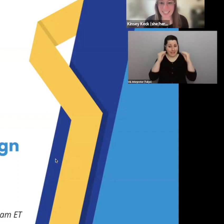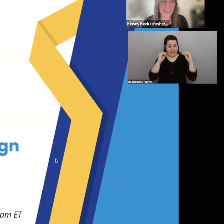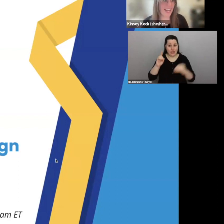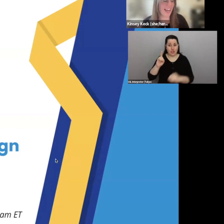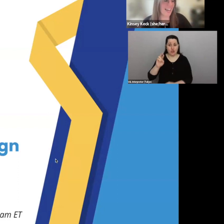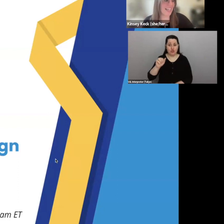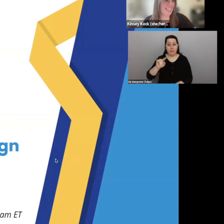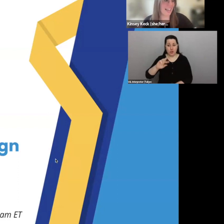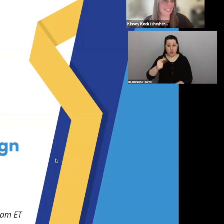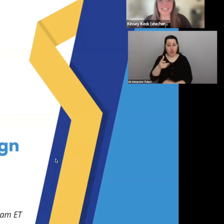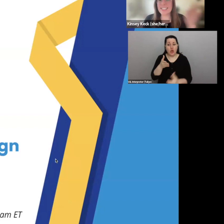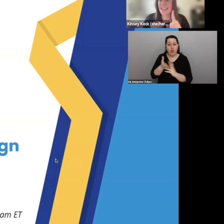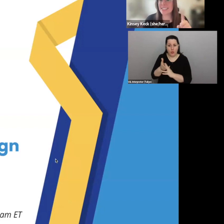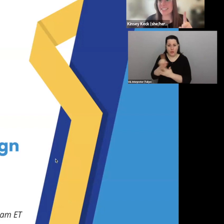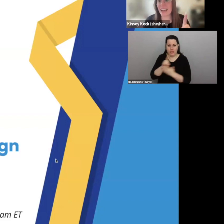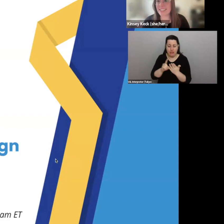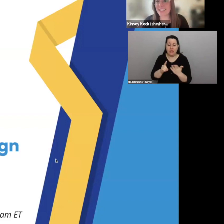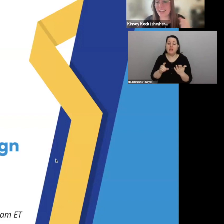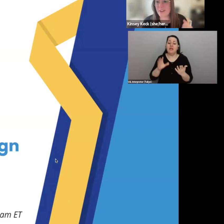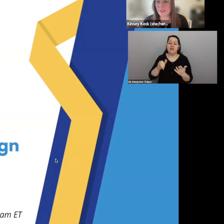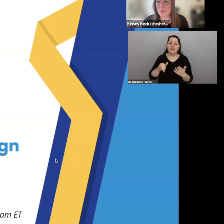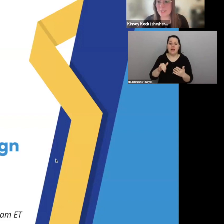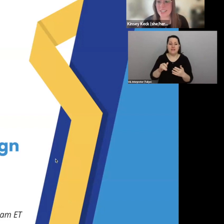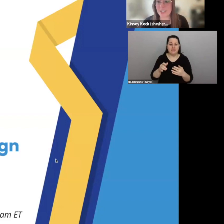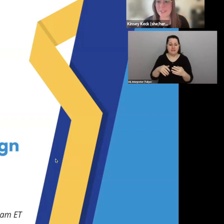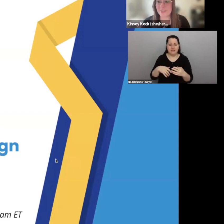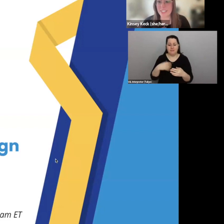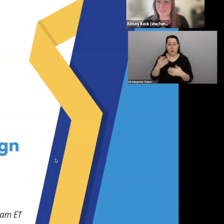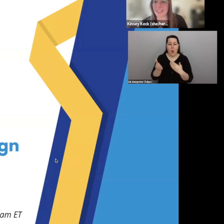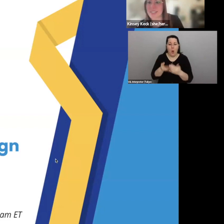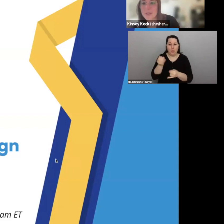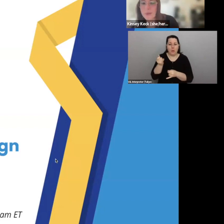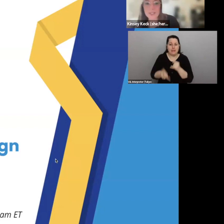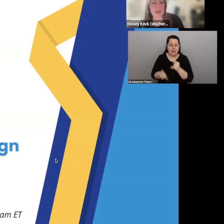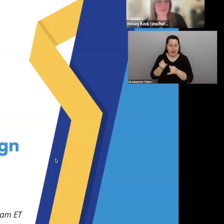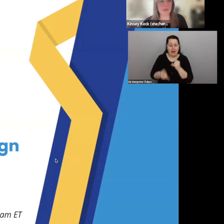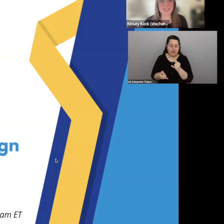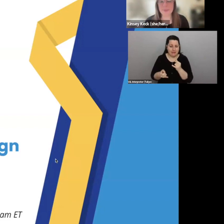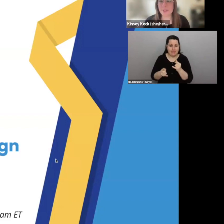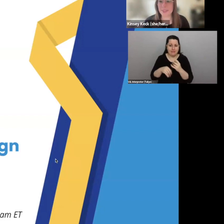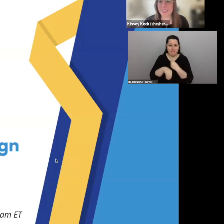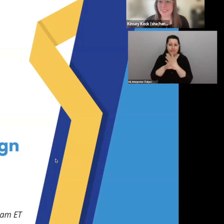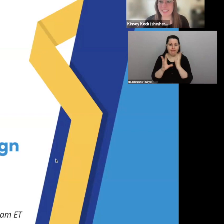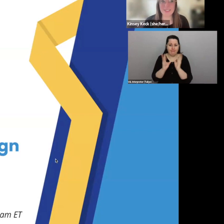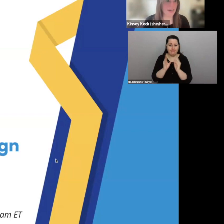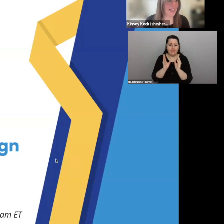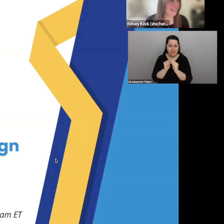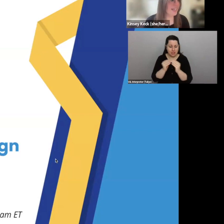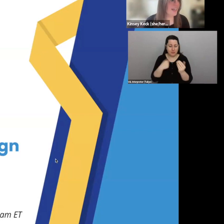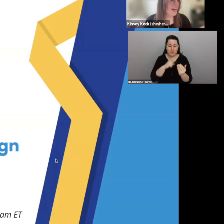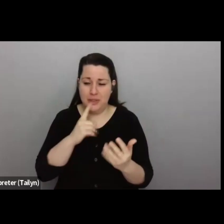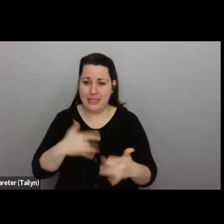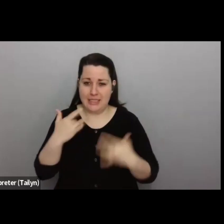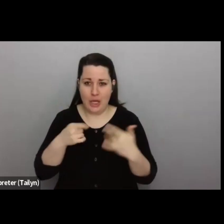design. And it is, like I said, the second to last virtual session for Face2Face 2024. We're thrilled that you can join